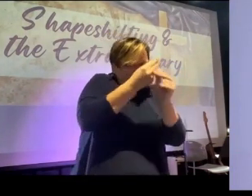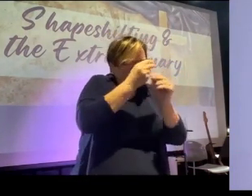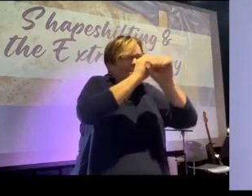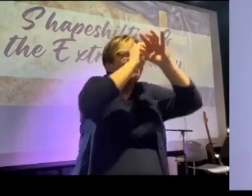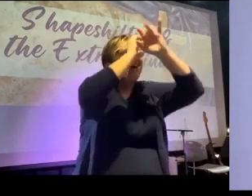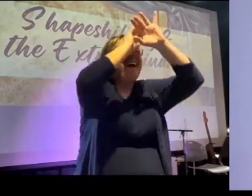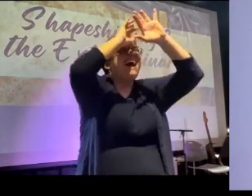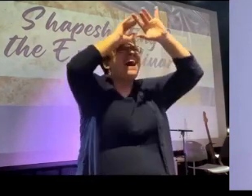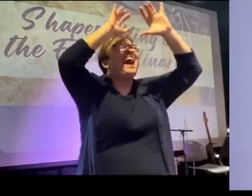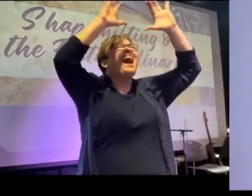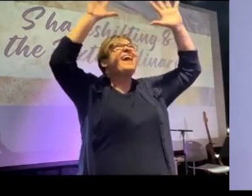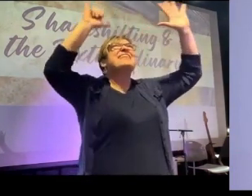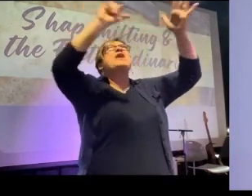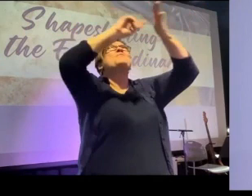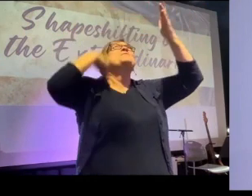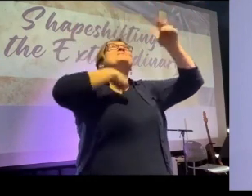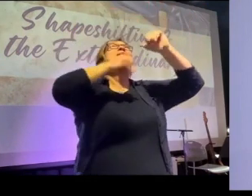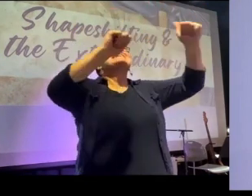shall I be?